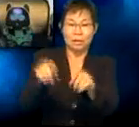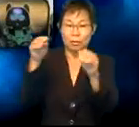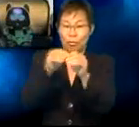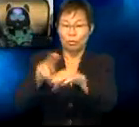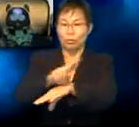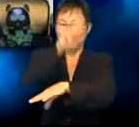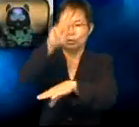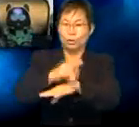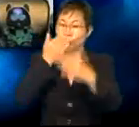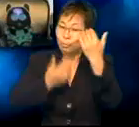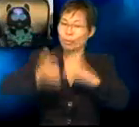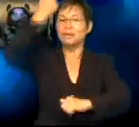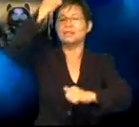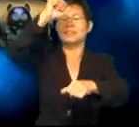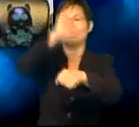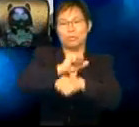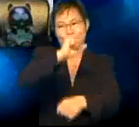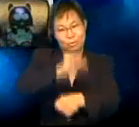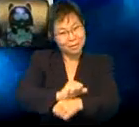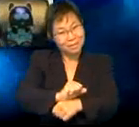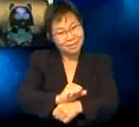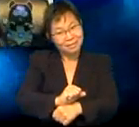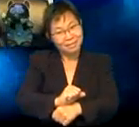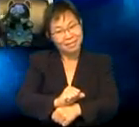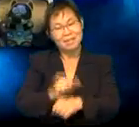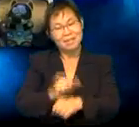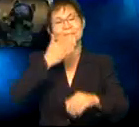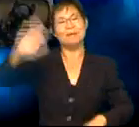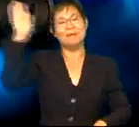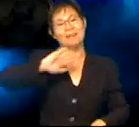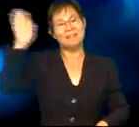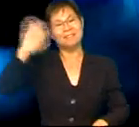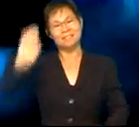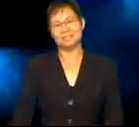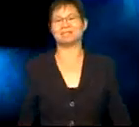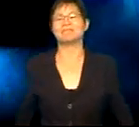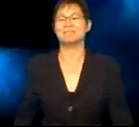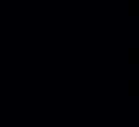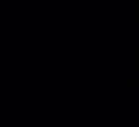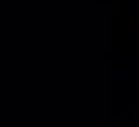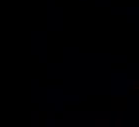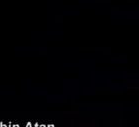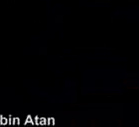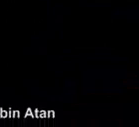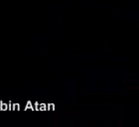you use it, the better it works. Bye-bye. Bye-bye. Bye-bye!